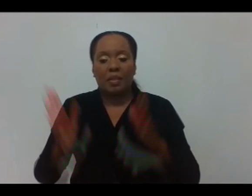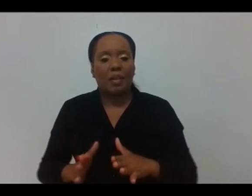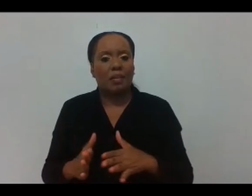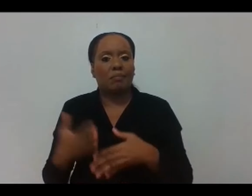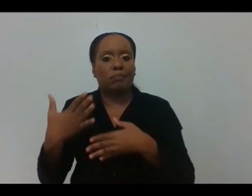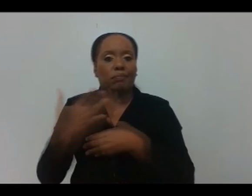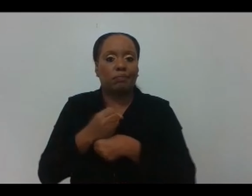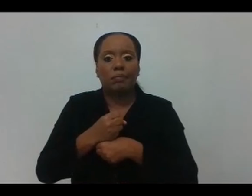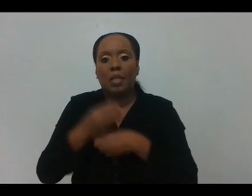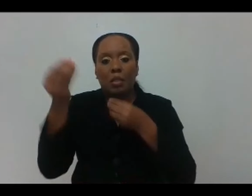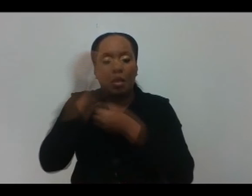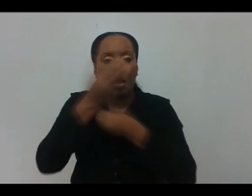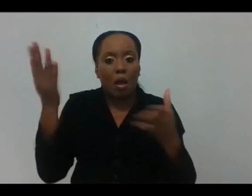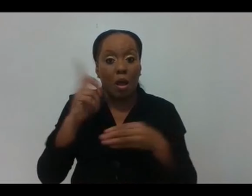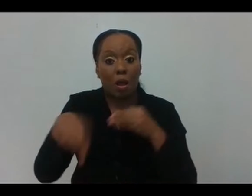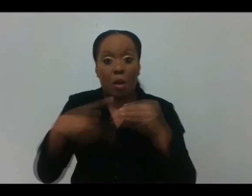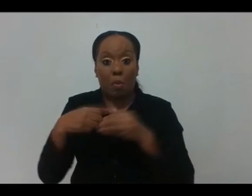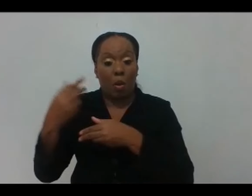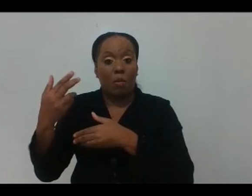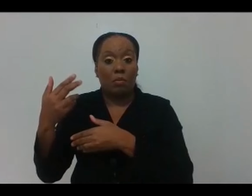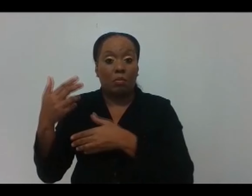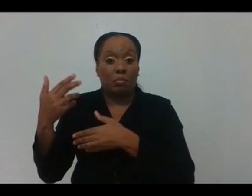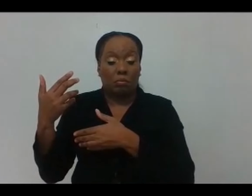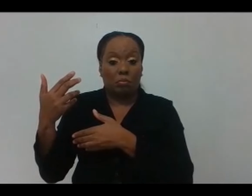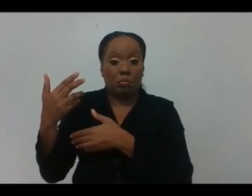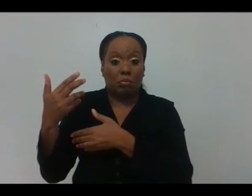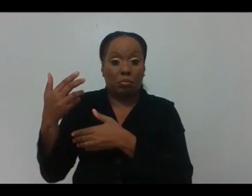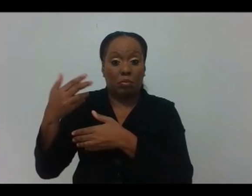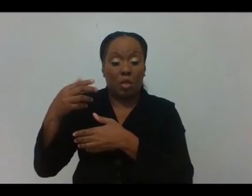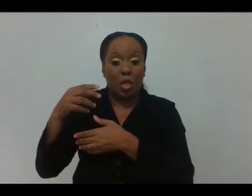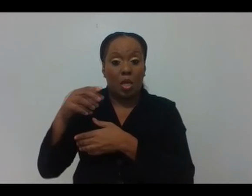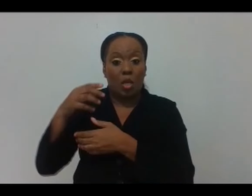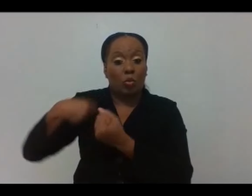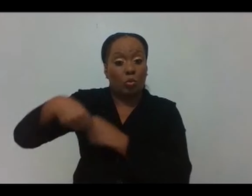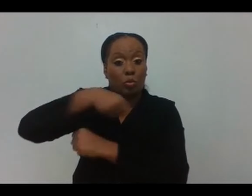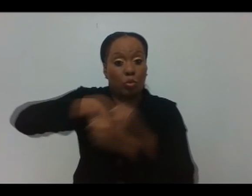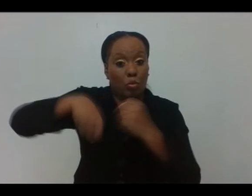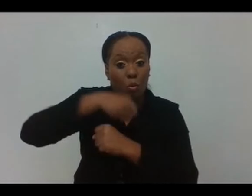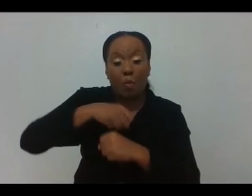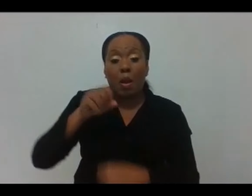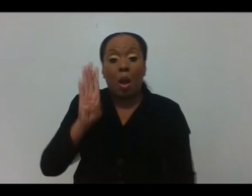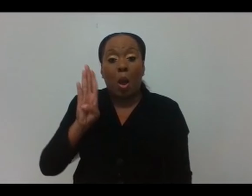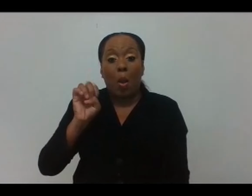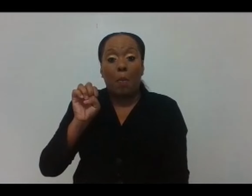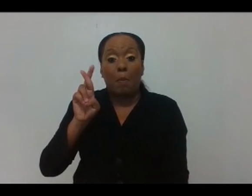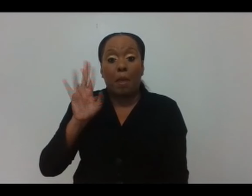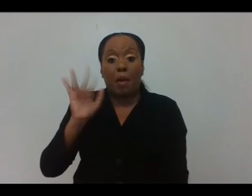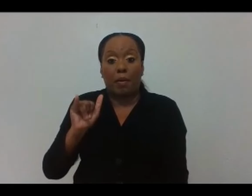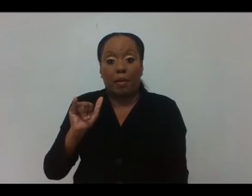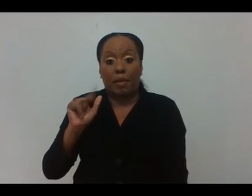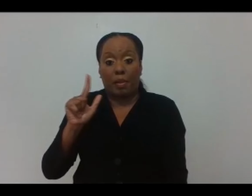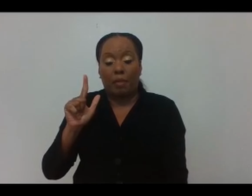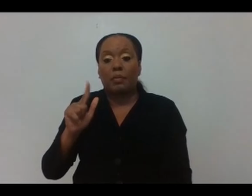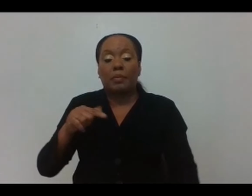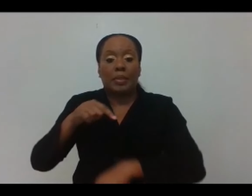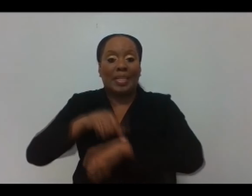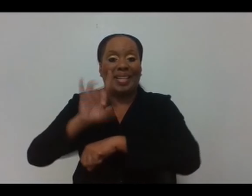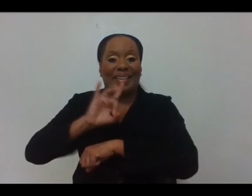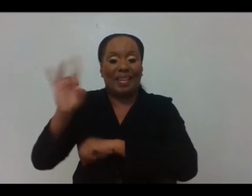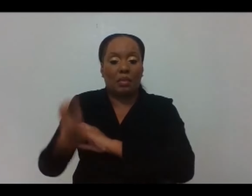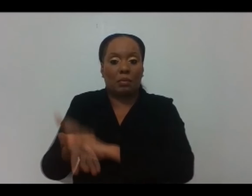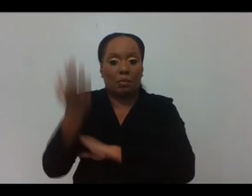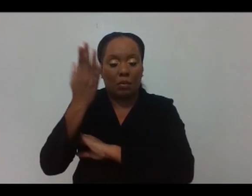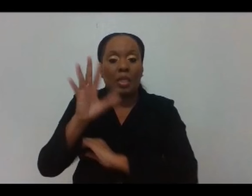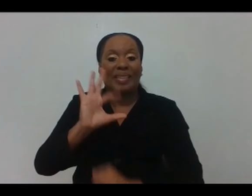update you on the latest position, intensity, and forecast of Tropical Storm Beryl. At 8 a.m., the center of Tropical Storm Beryl was